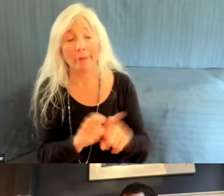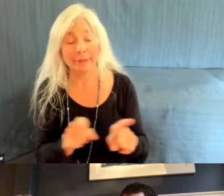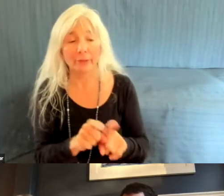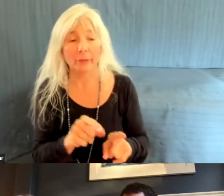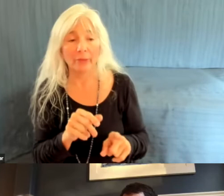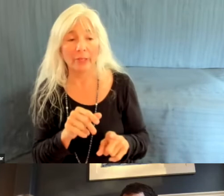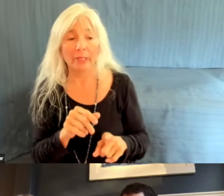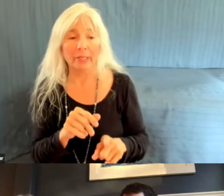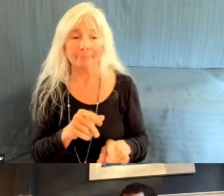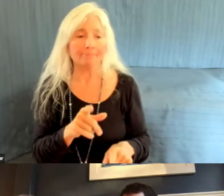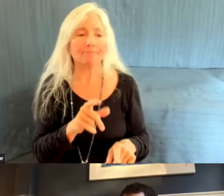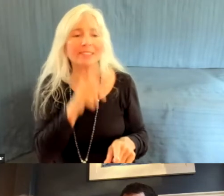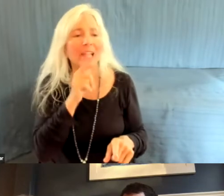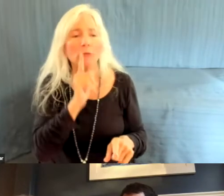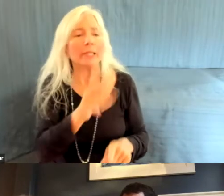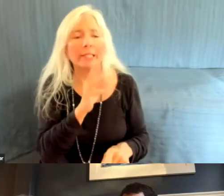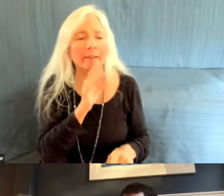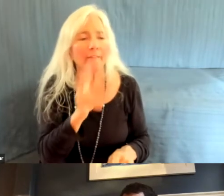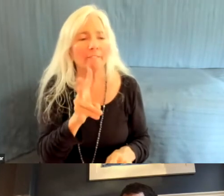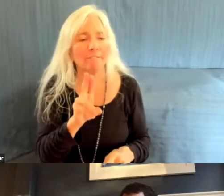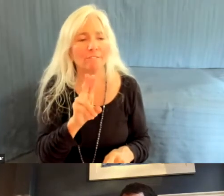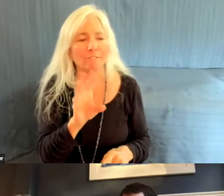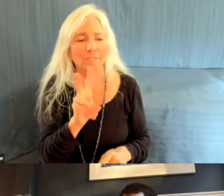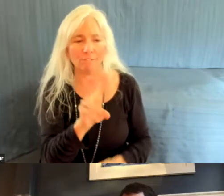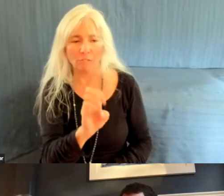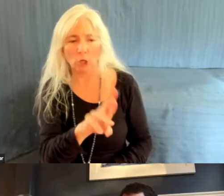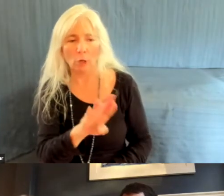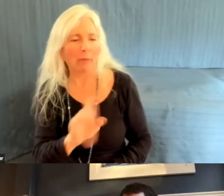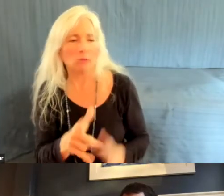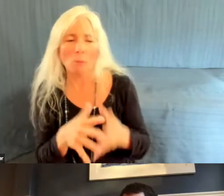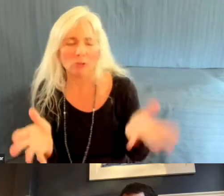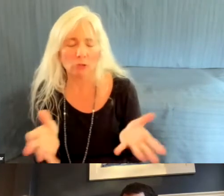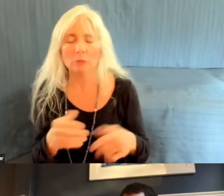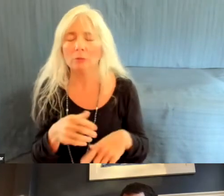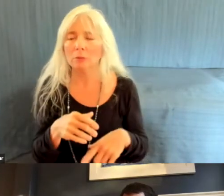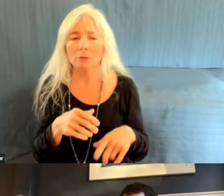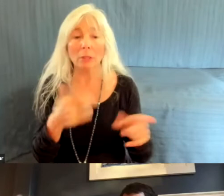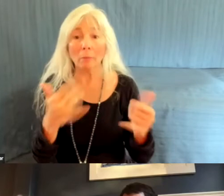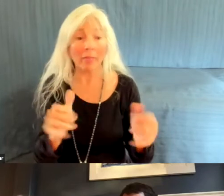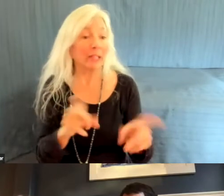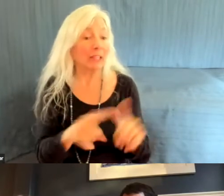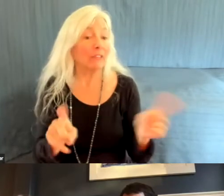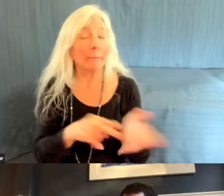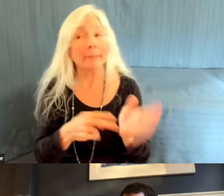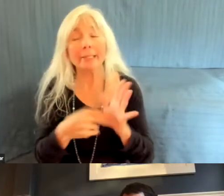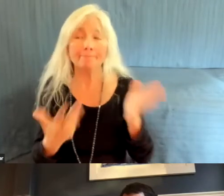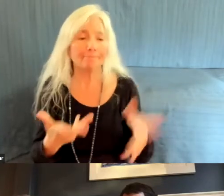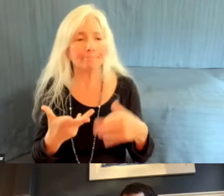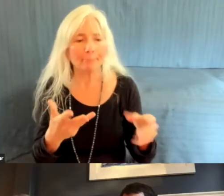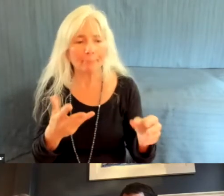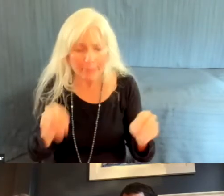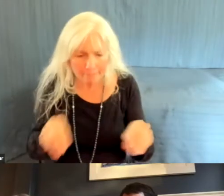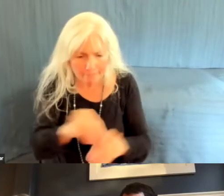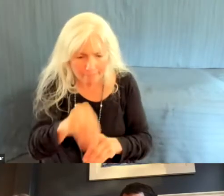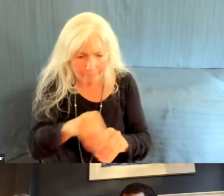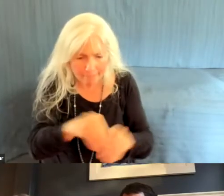his not being terribly verbal, that's what set it off for us. And by playing differently, I mean, he would arrange